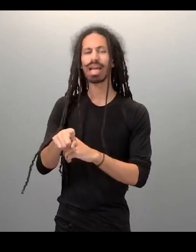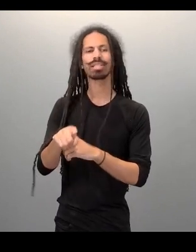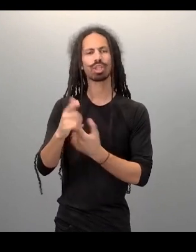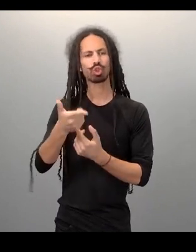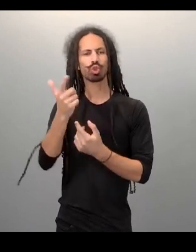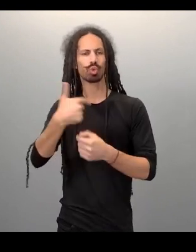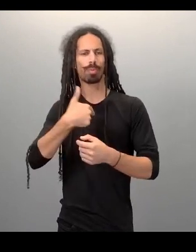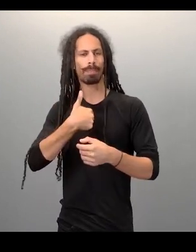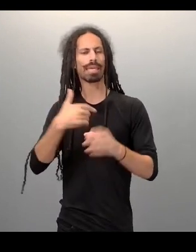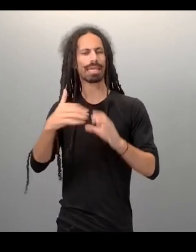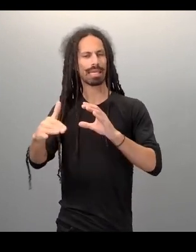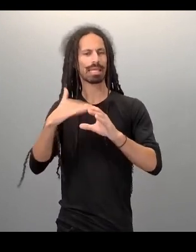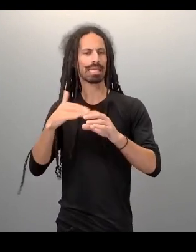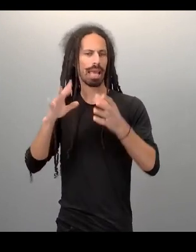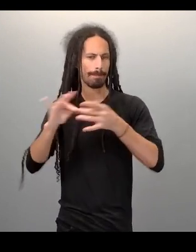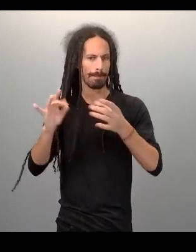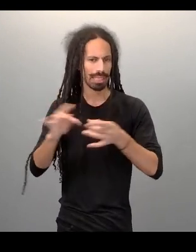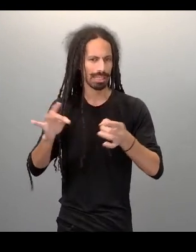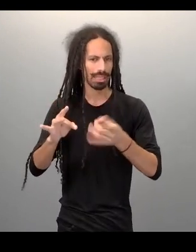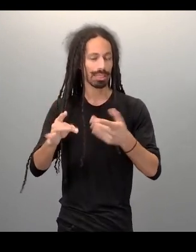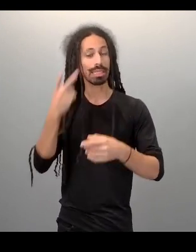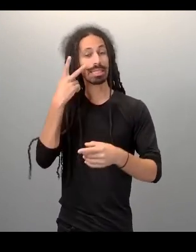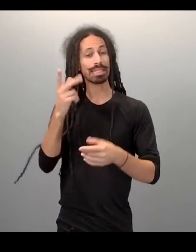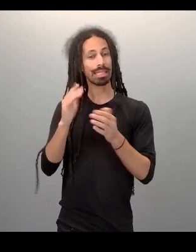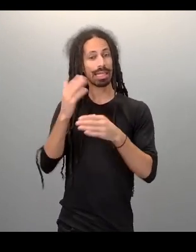message. See you next time, Mariam.